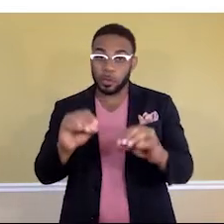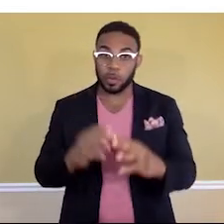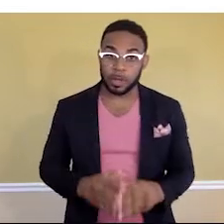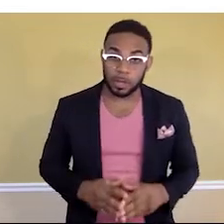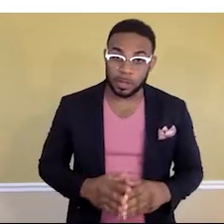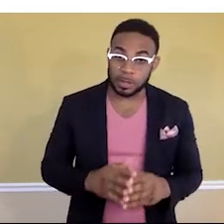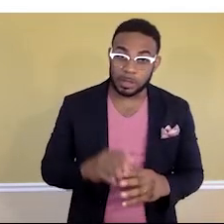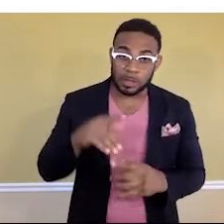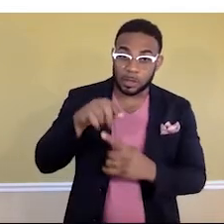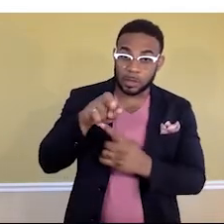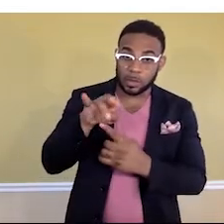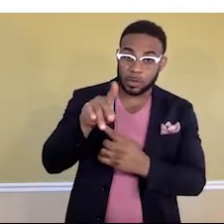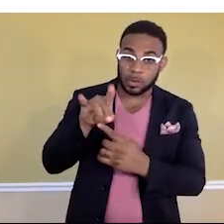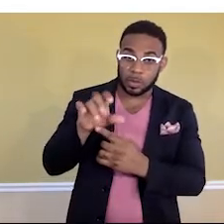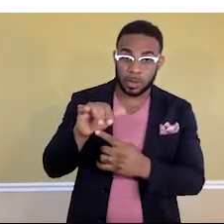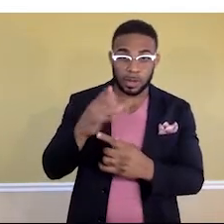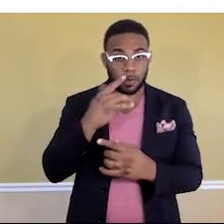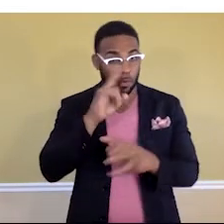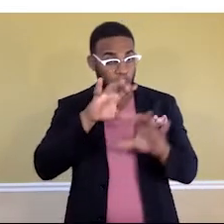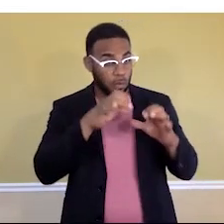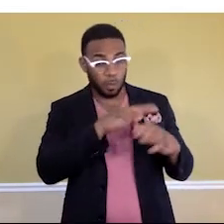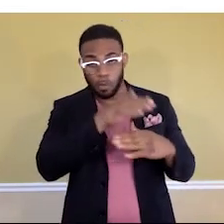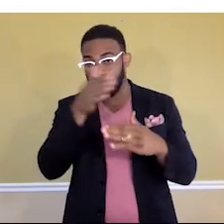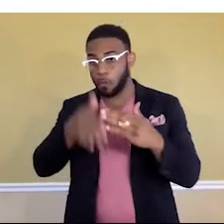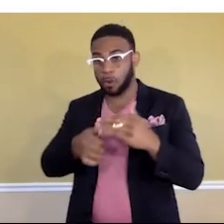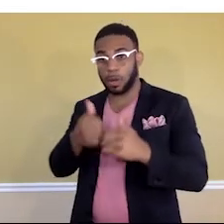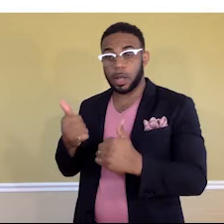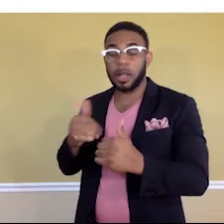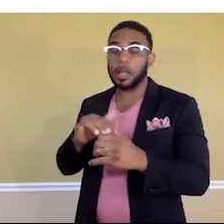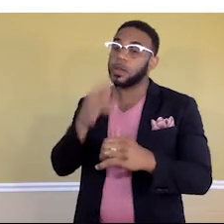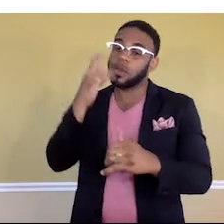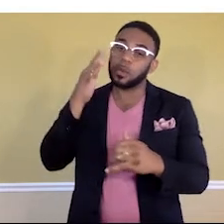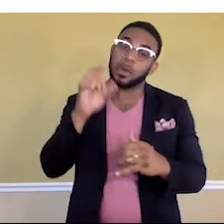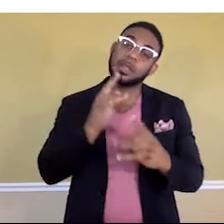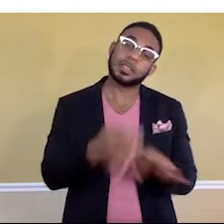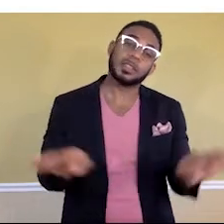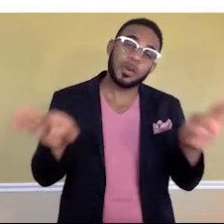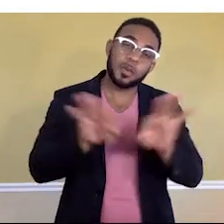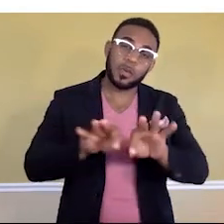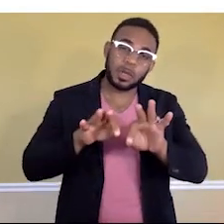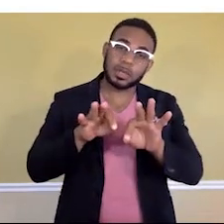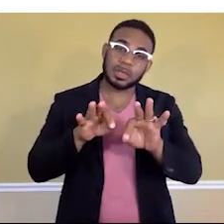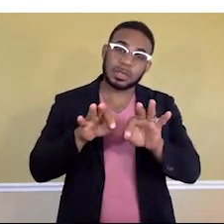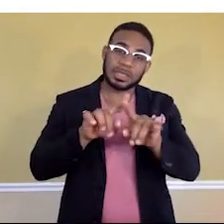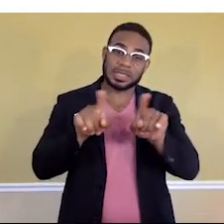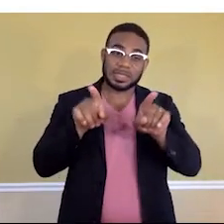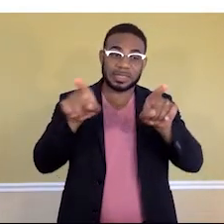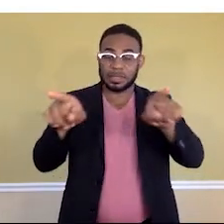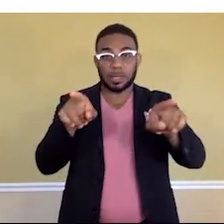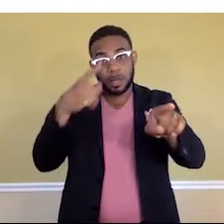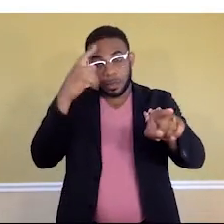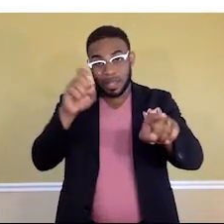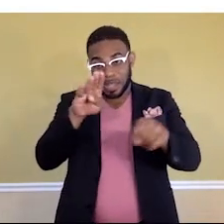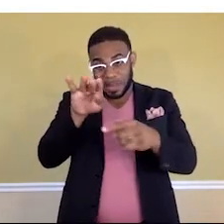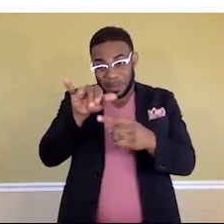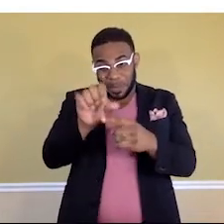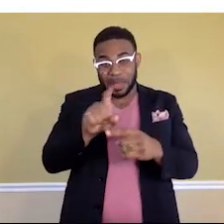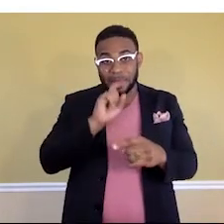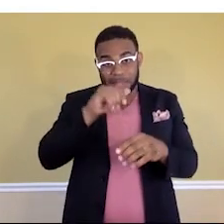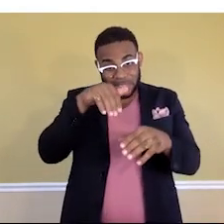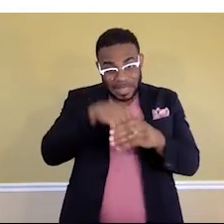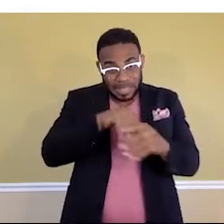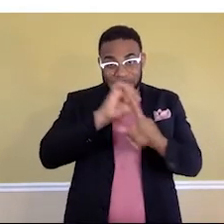the prejudice in favor of one group over another. The reason that this is an important distinction is that the bias that is